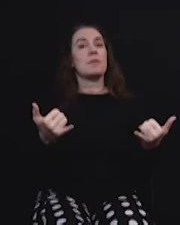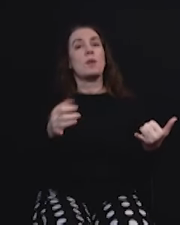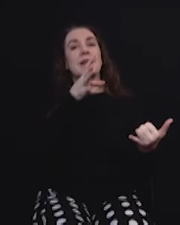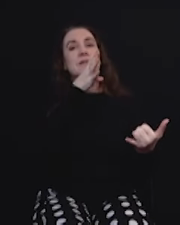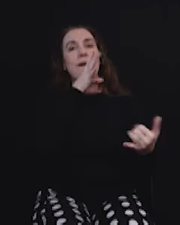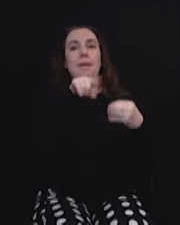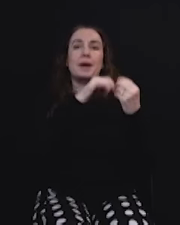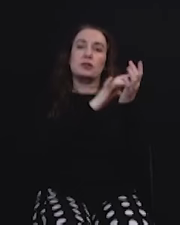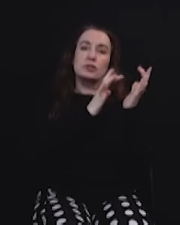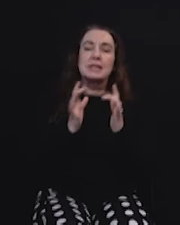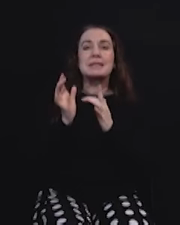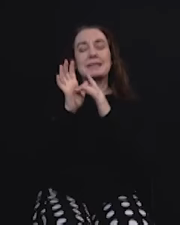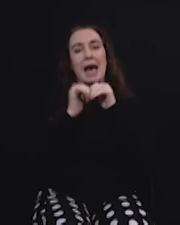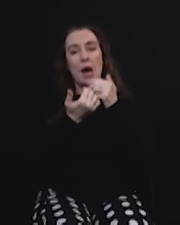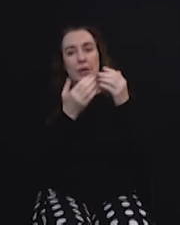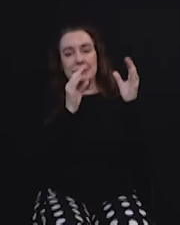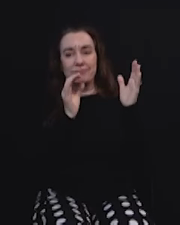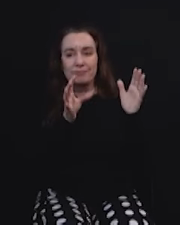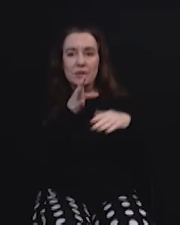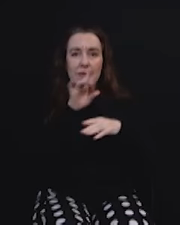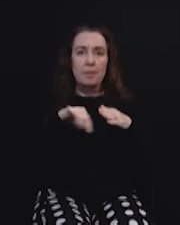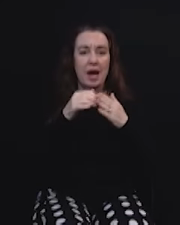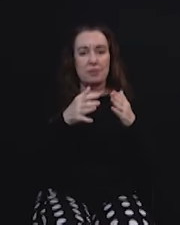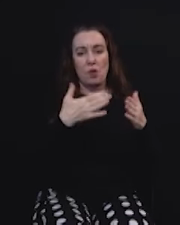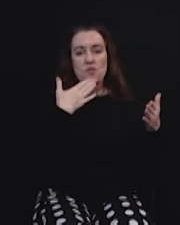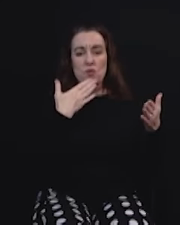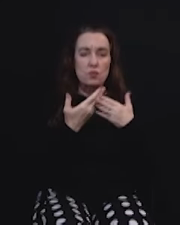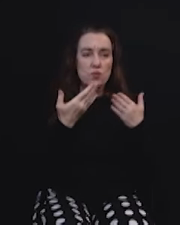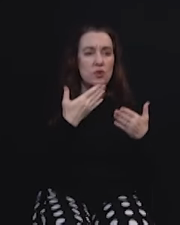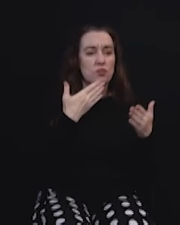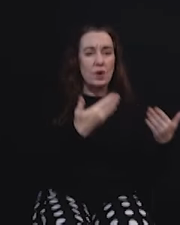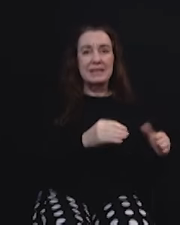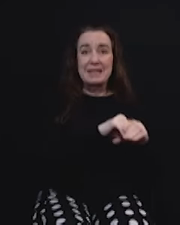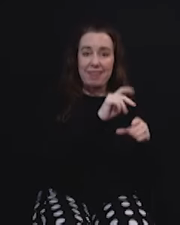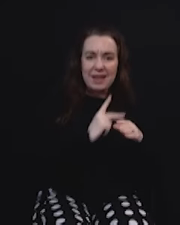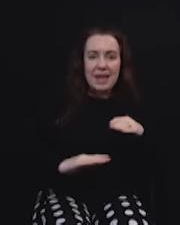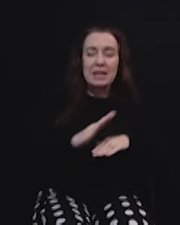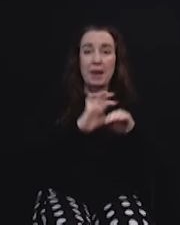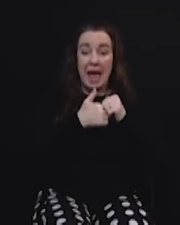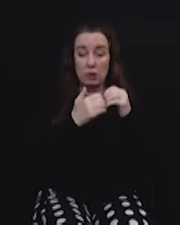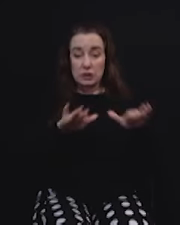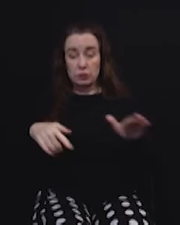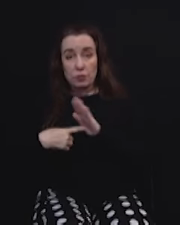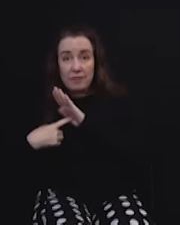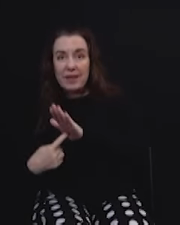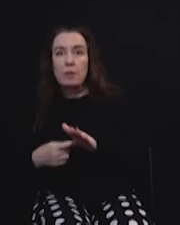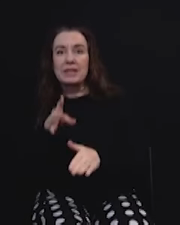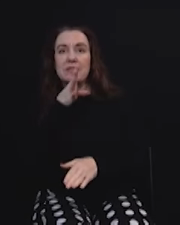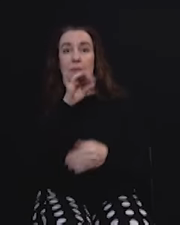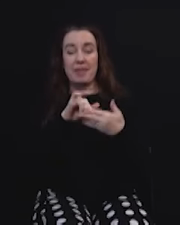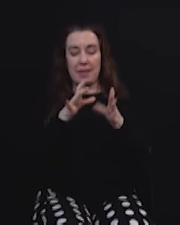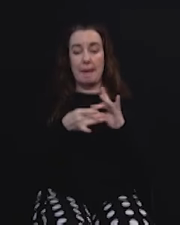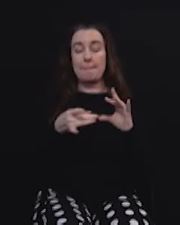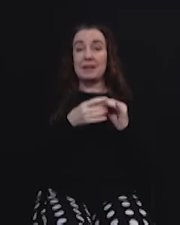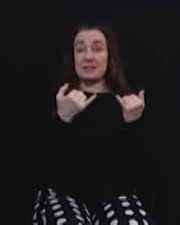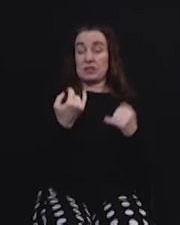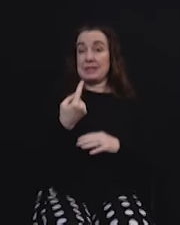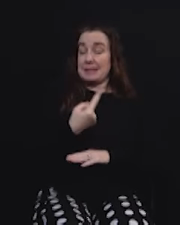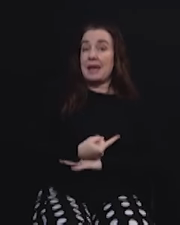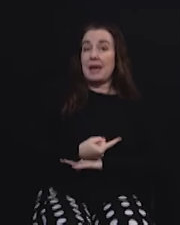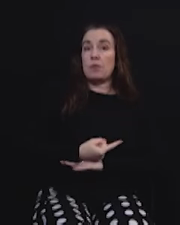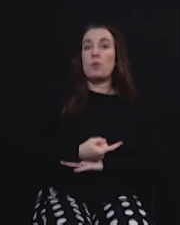about Jesus and how he talks about greatness in the kingdom and what children have to do to reveal that. I'm talking about that in the message today. And we